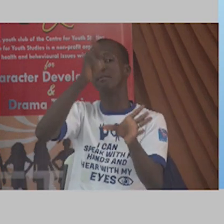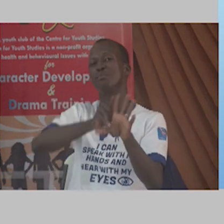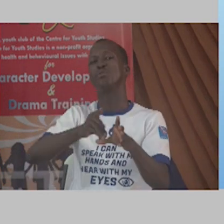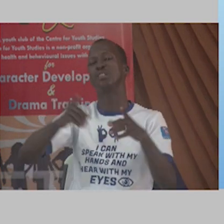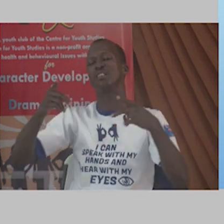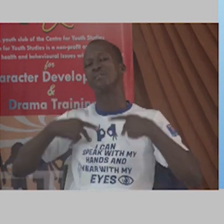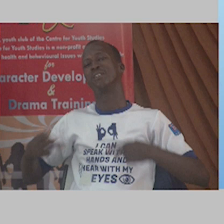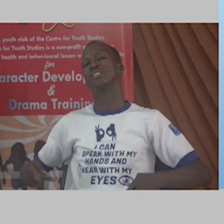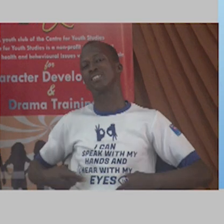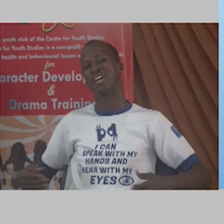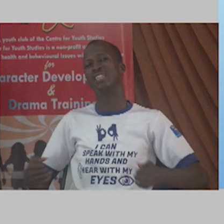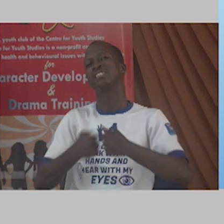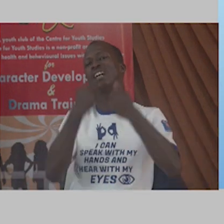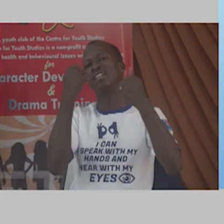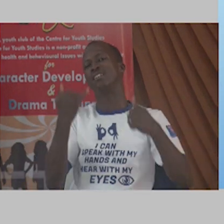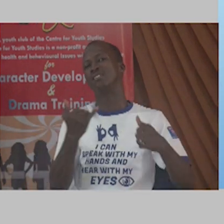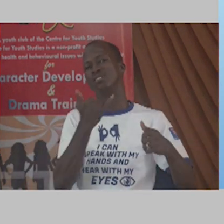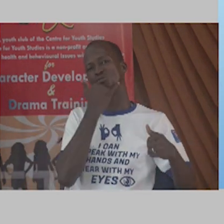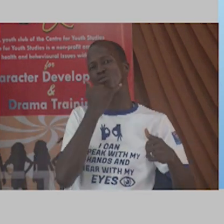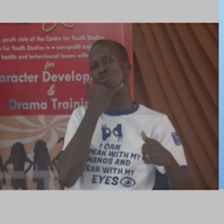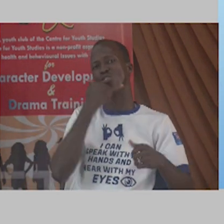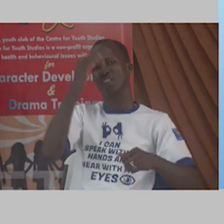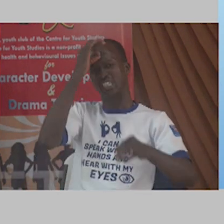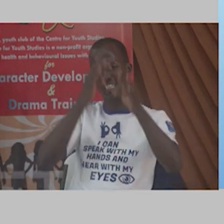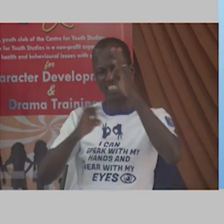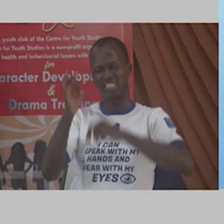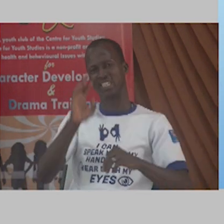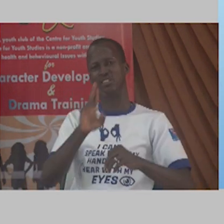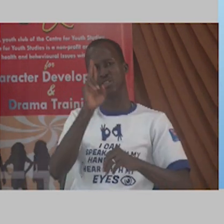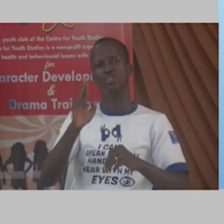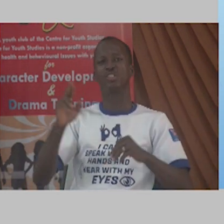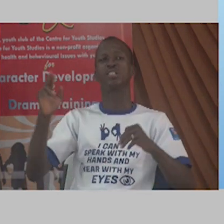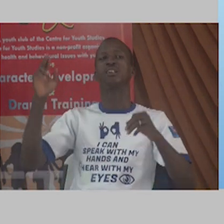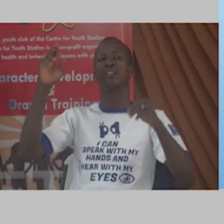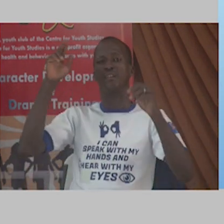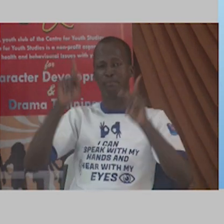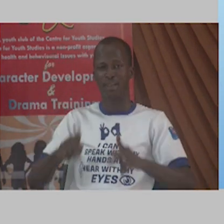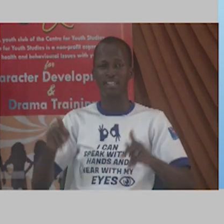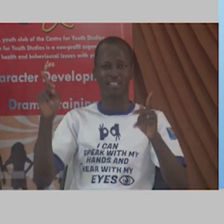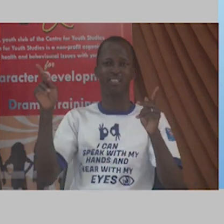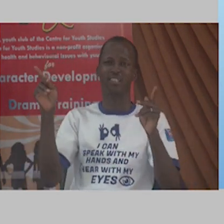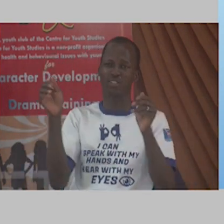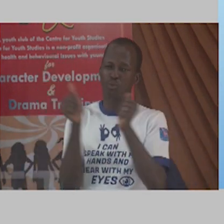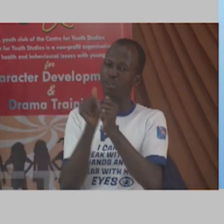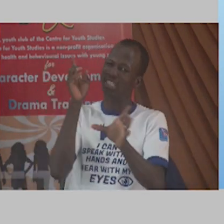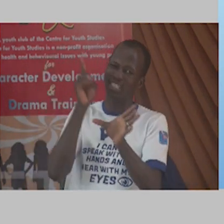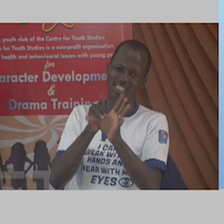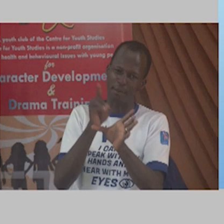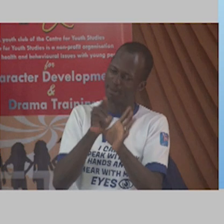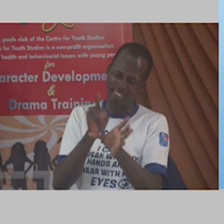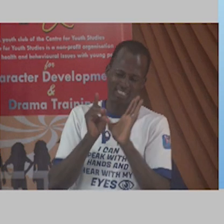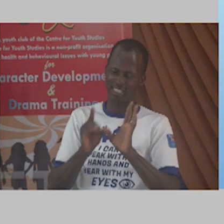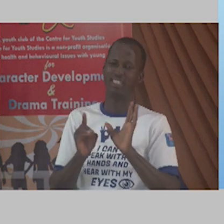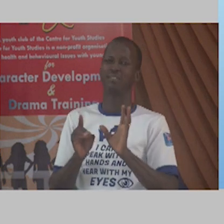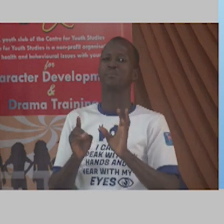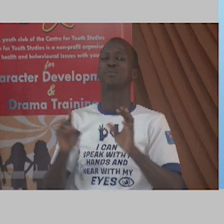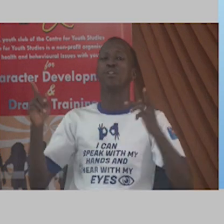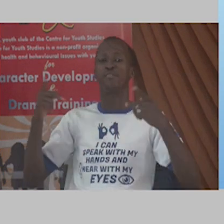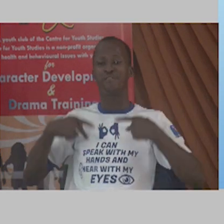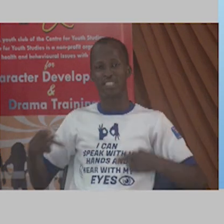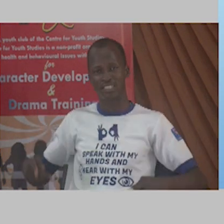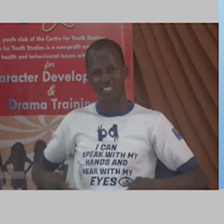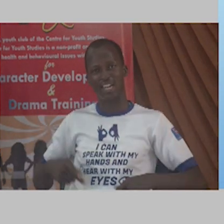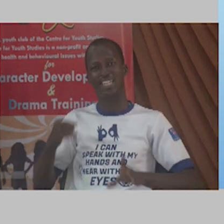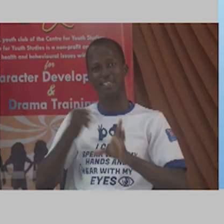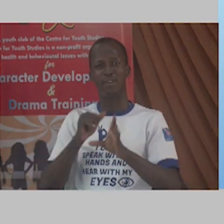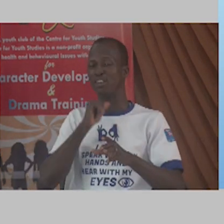physically challenged. Rather, we should refer to the person first. Person with a disability, not